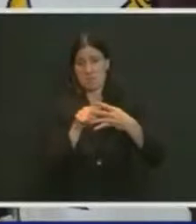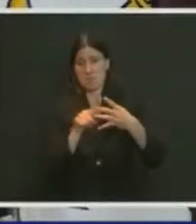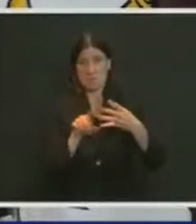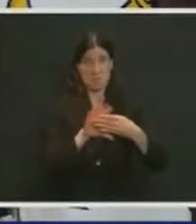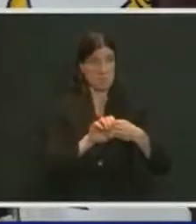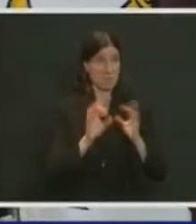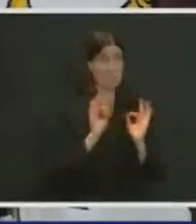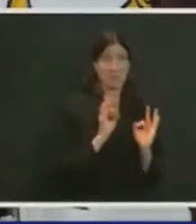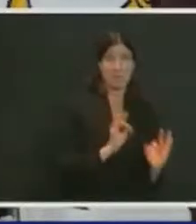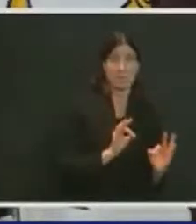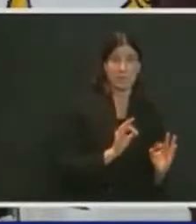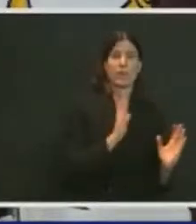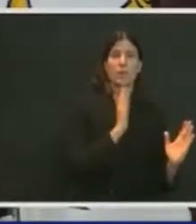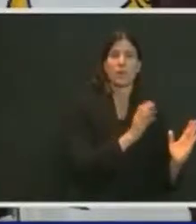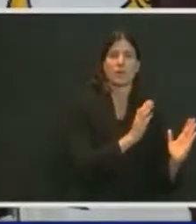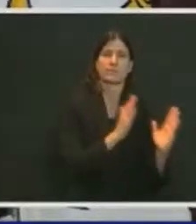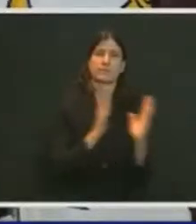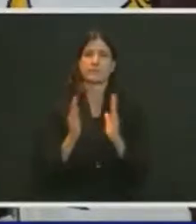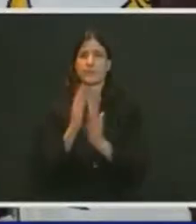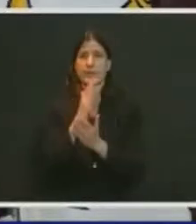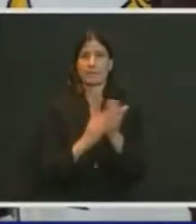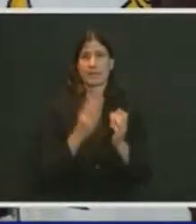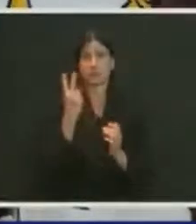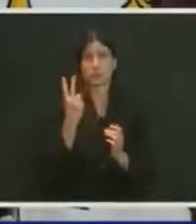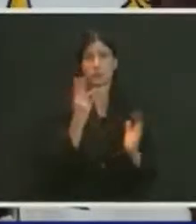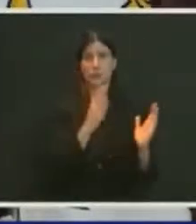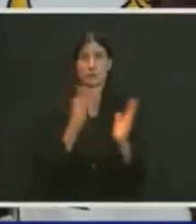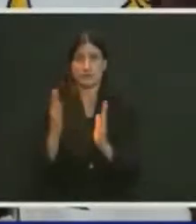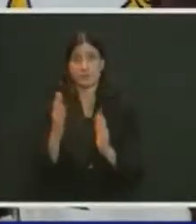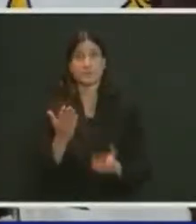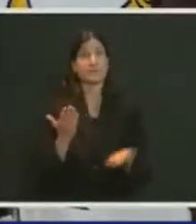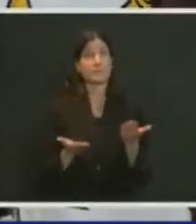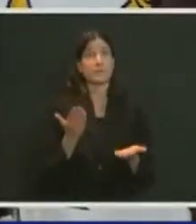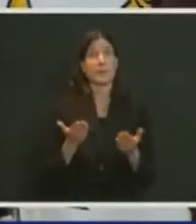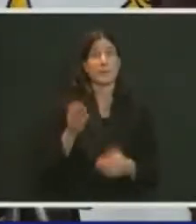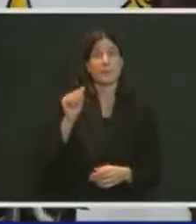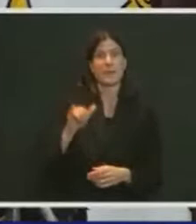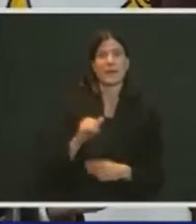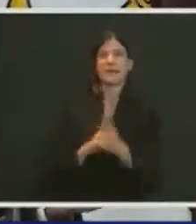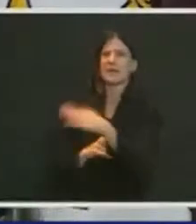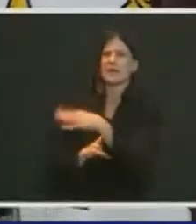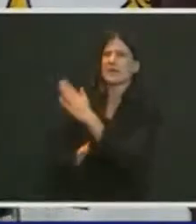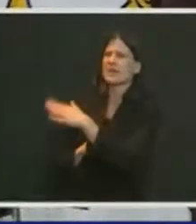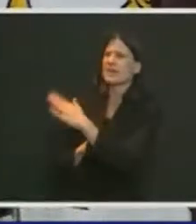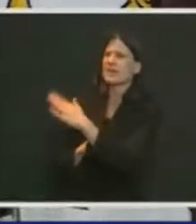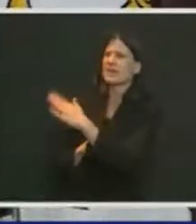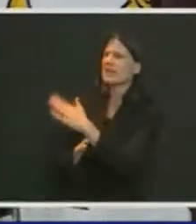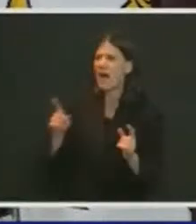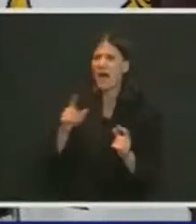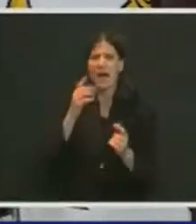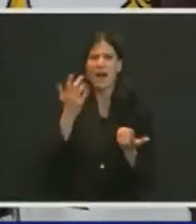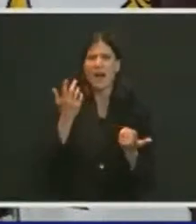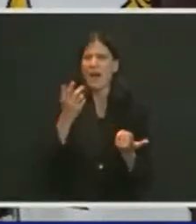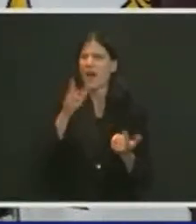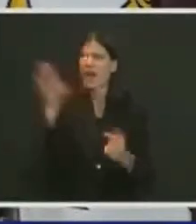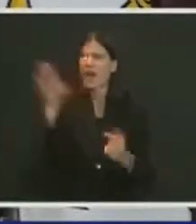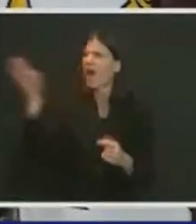on May 30th and say we're moving to phase 2, you're going to say that wasn't exactly 1 month from May 8th. So I'm telling